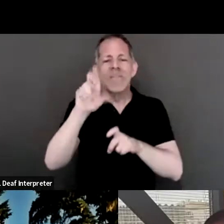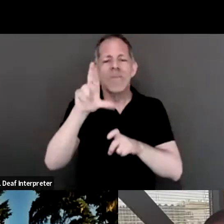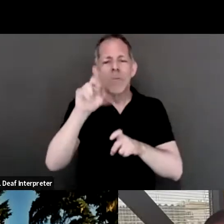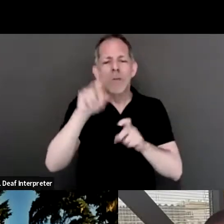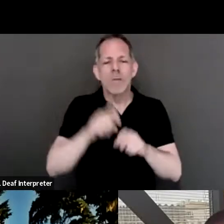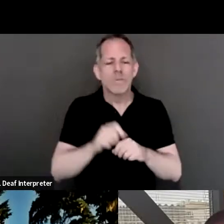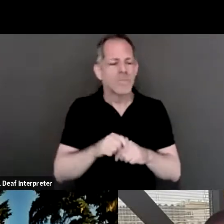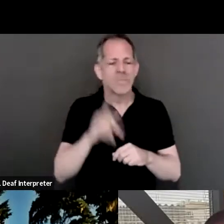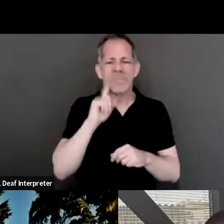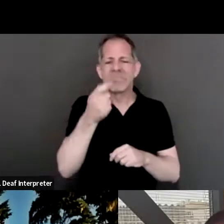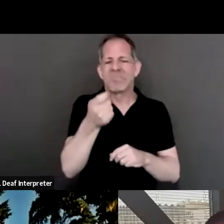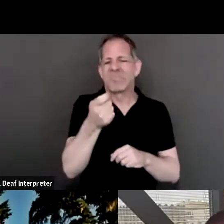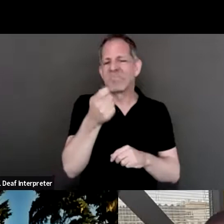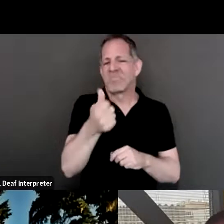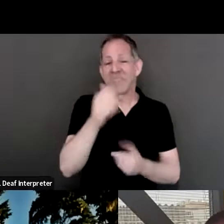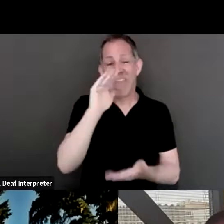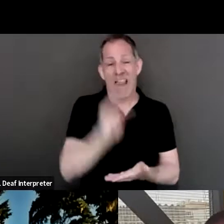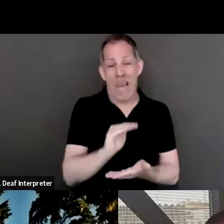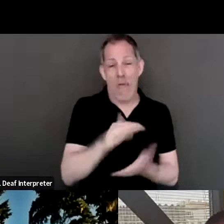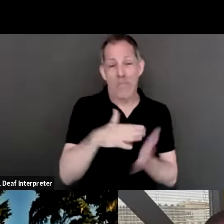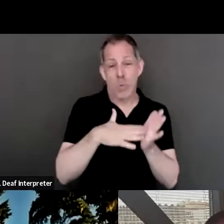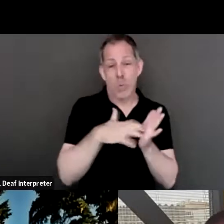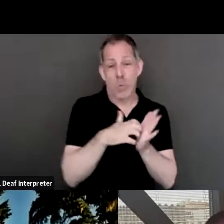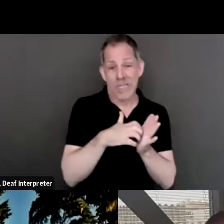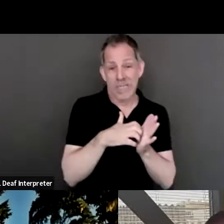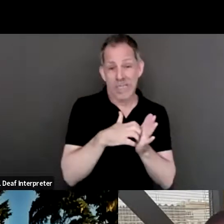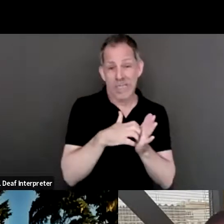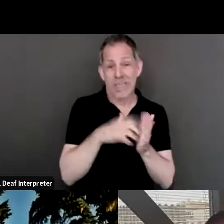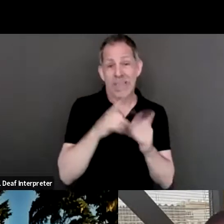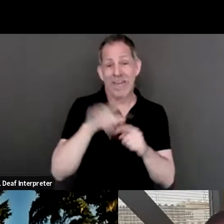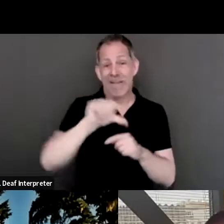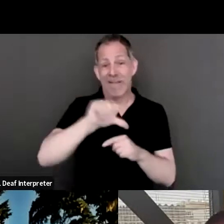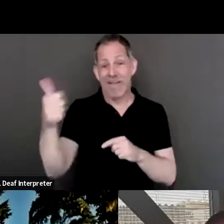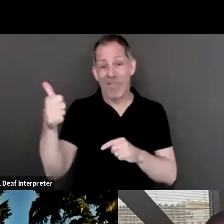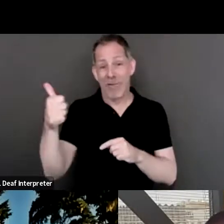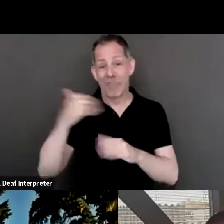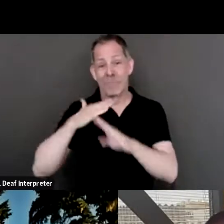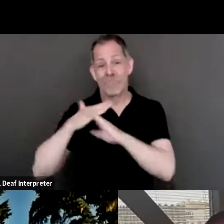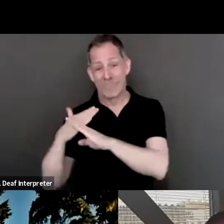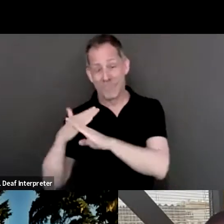these viruses in the test tube, we still see good,